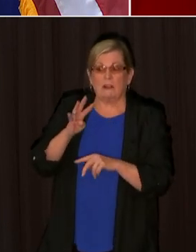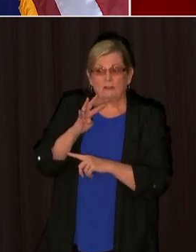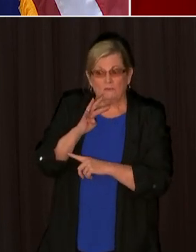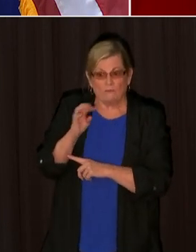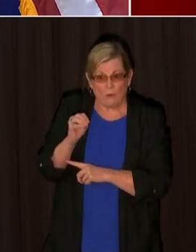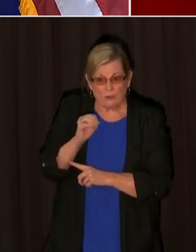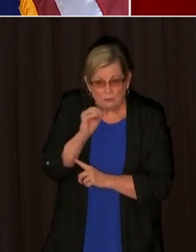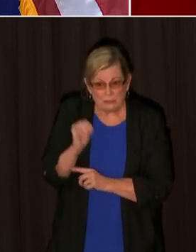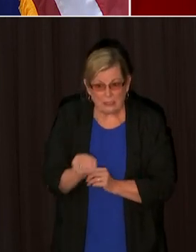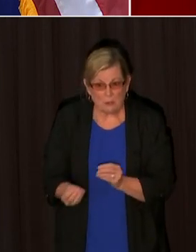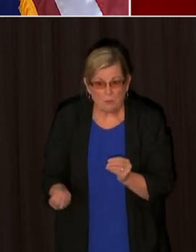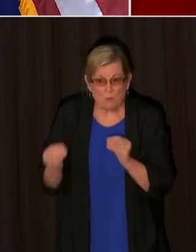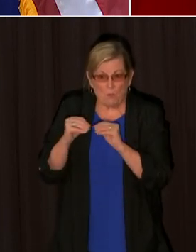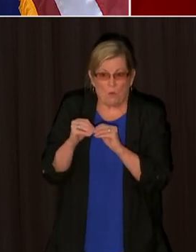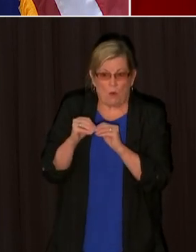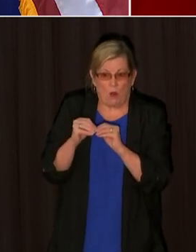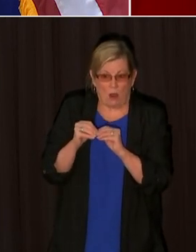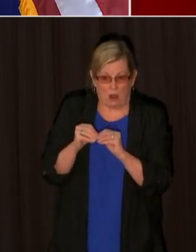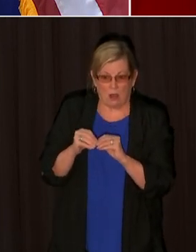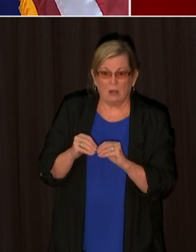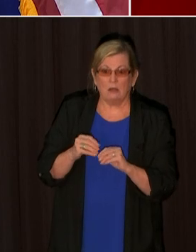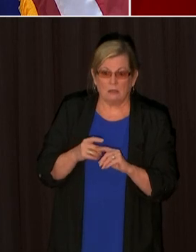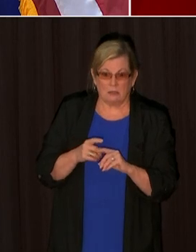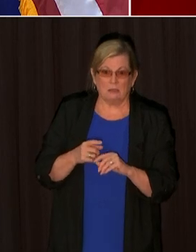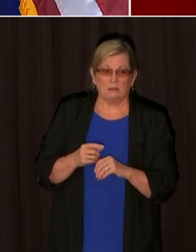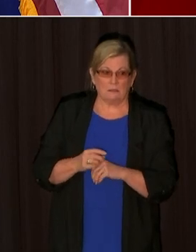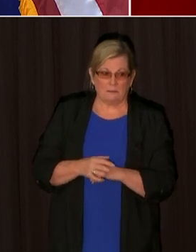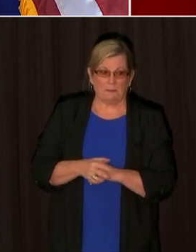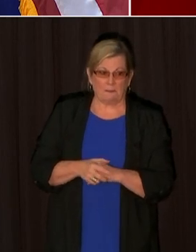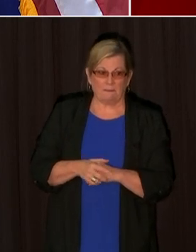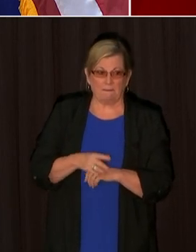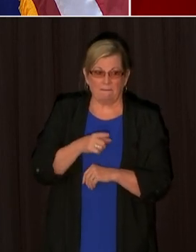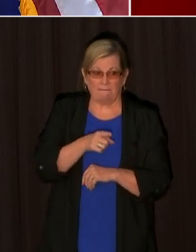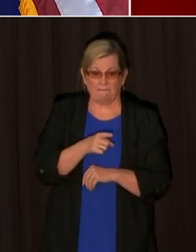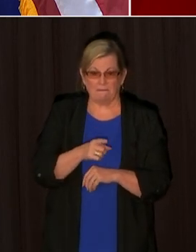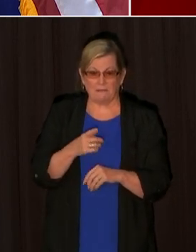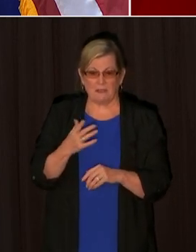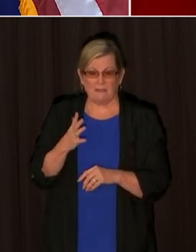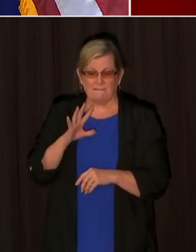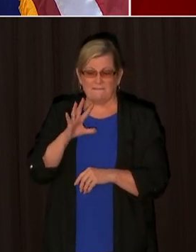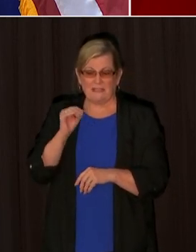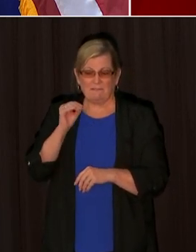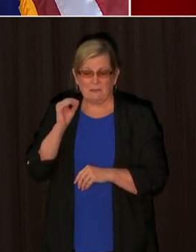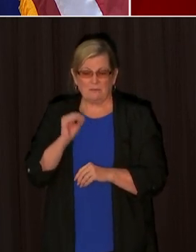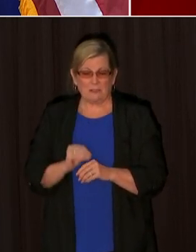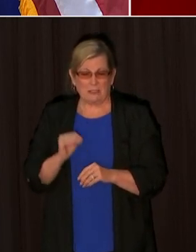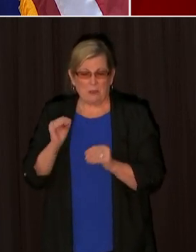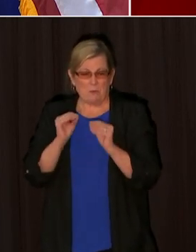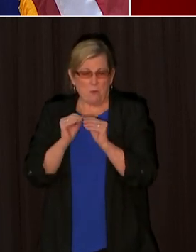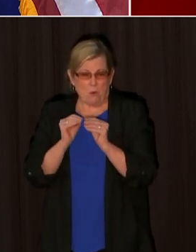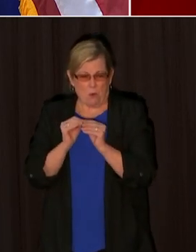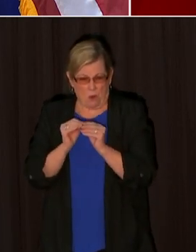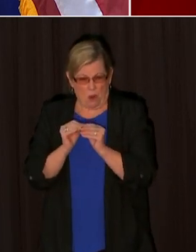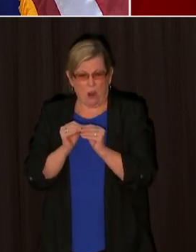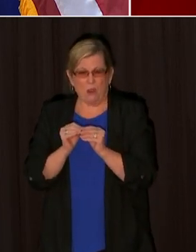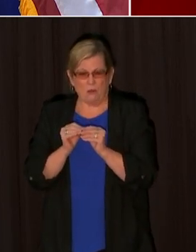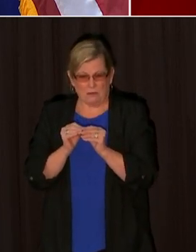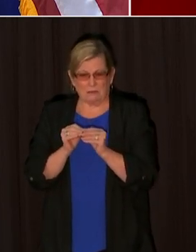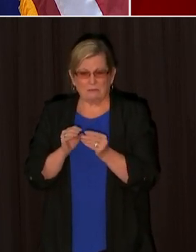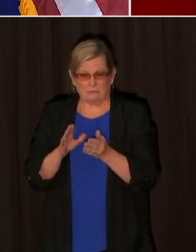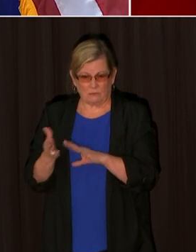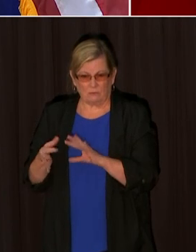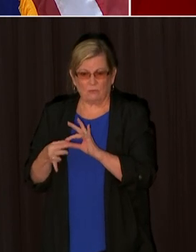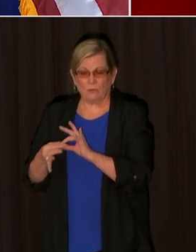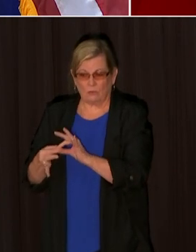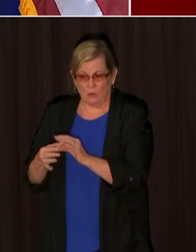of 2019 to January and May of 2020. About 54% of those deaths are related to COVID, right? So